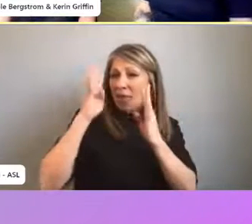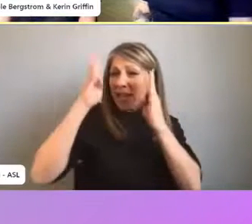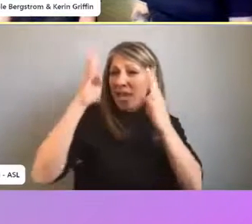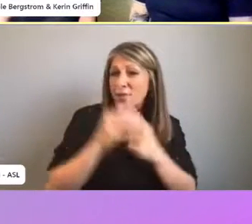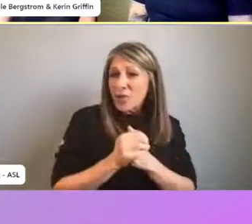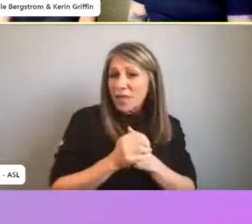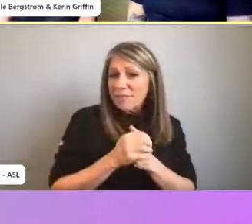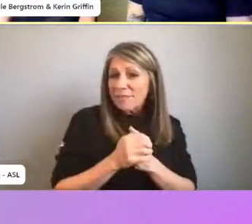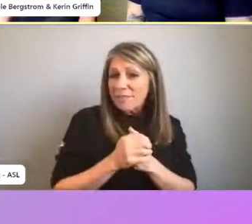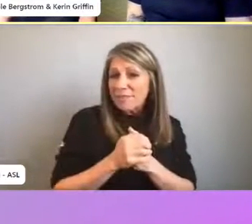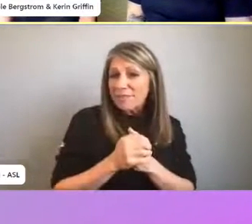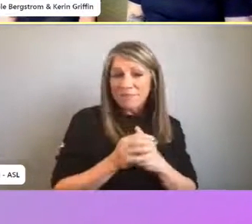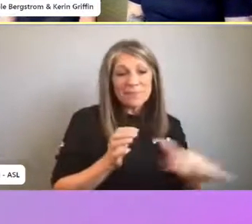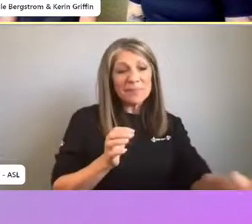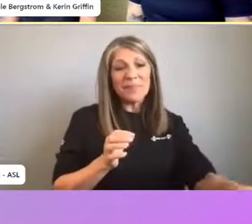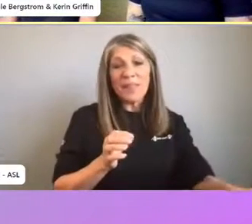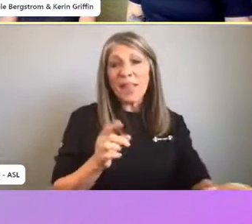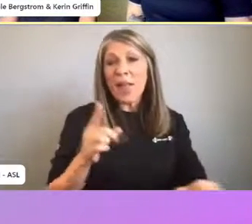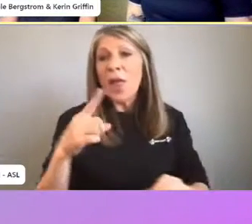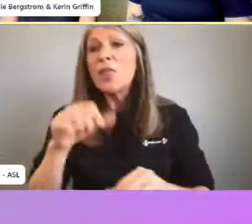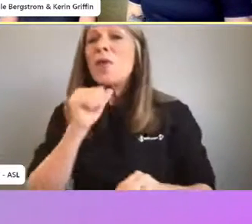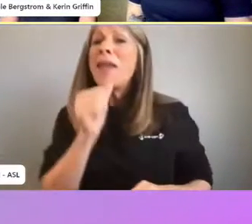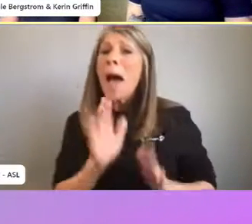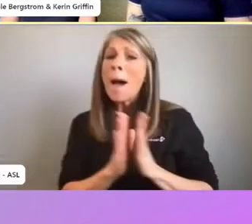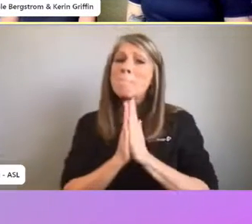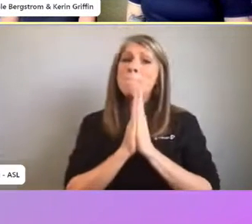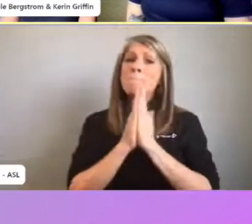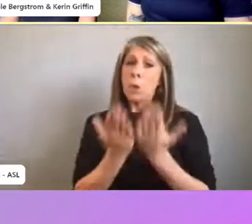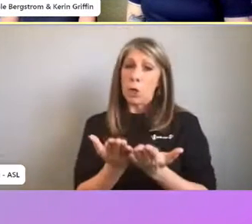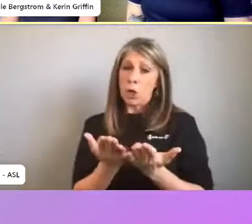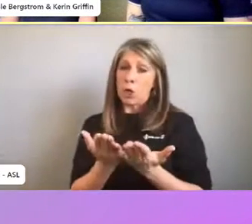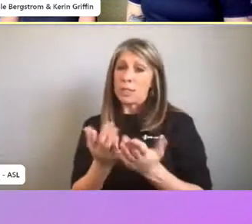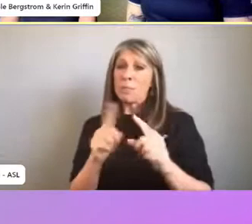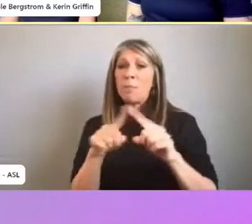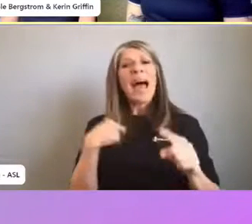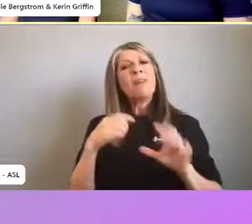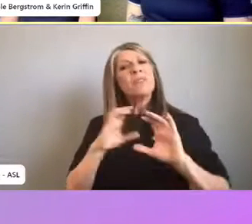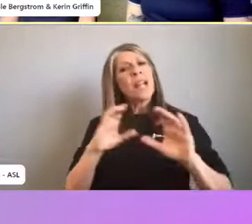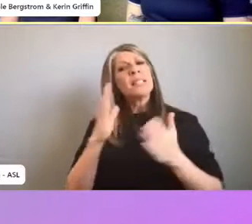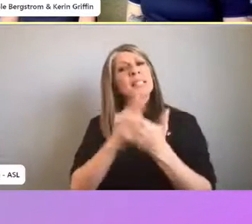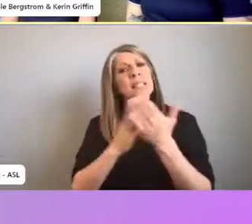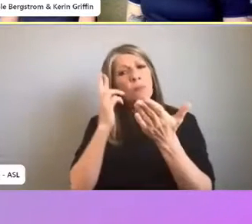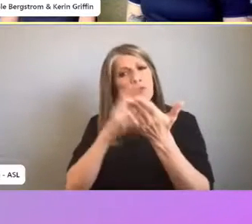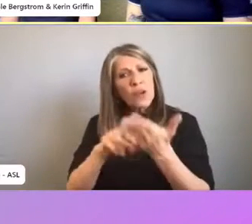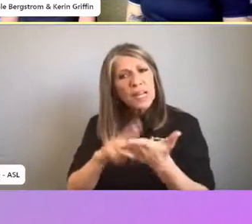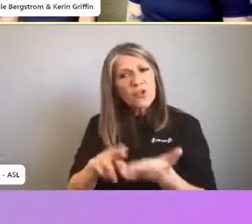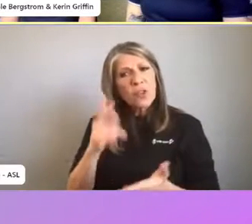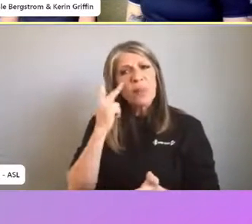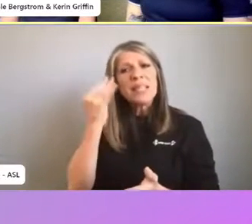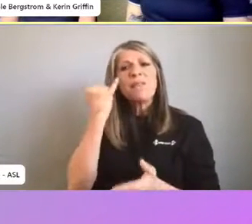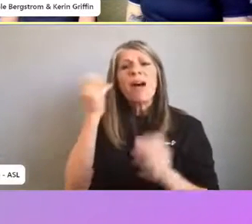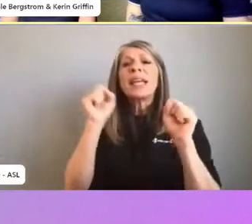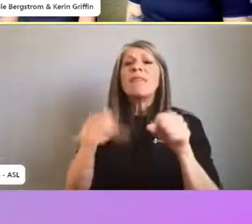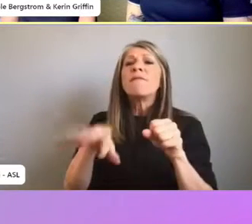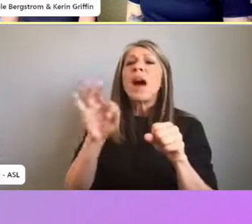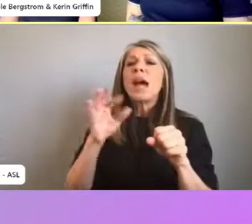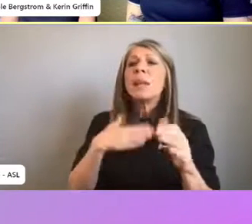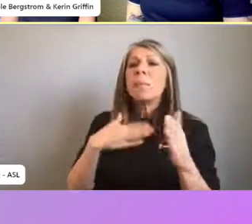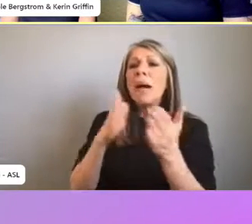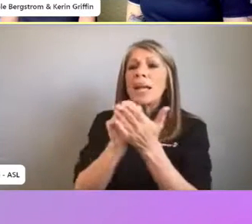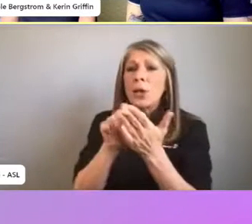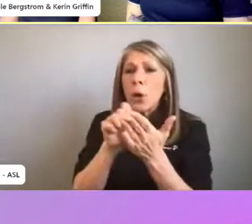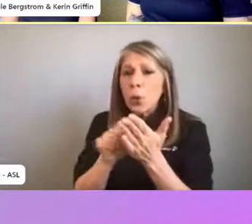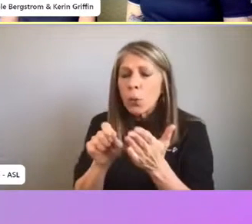Well, so they're not books, but I have done some research. Let's see if I can find it in my notes. I apologize for